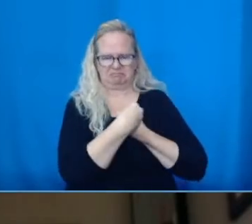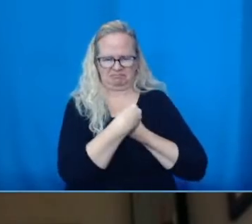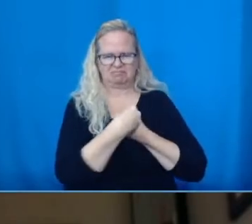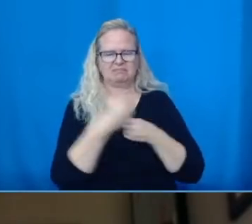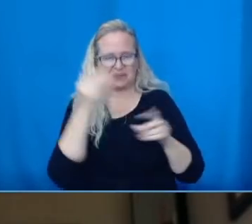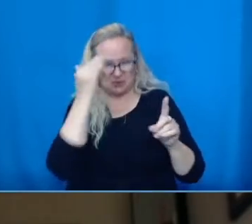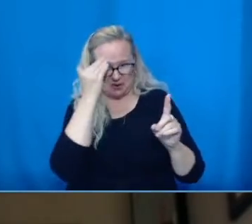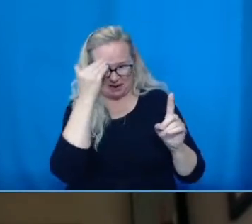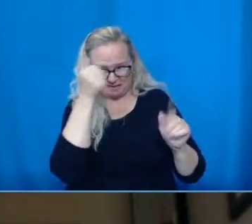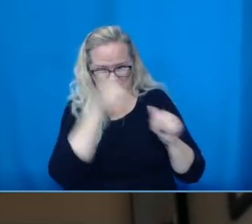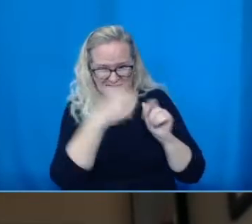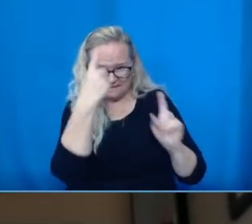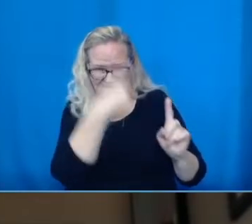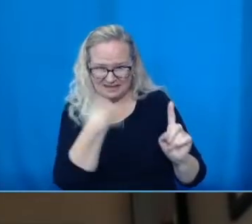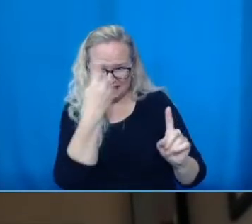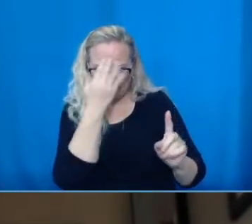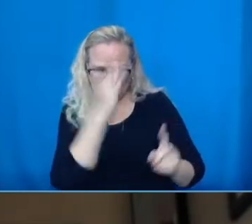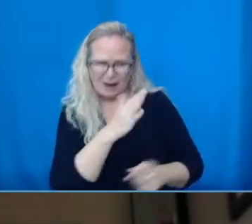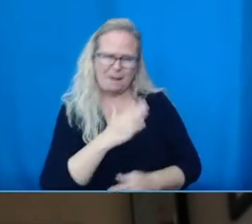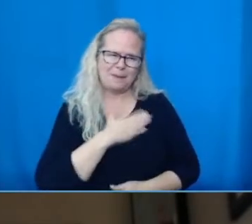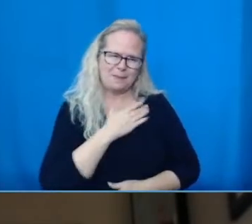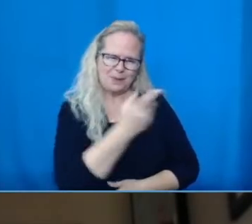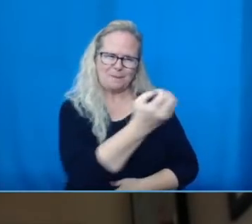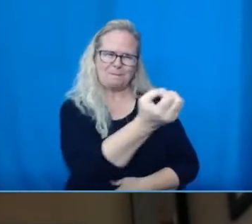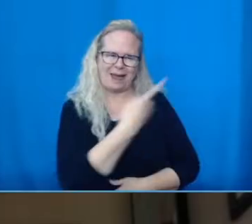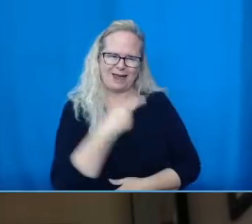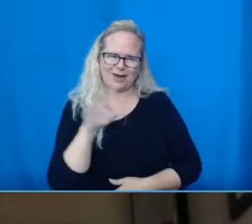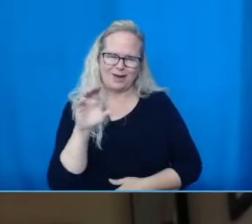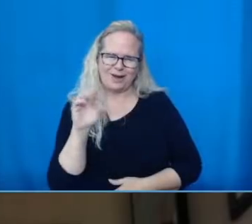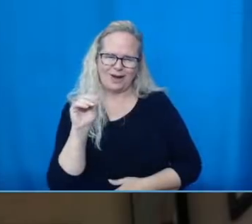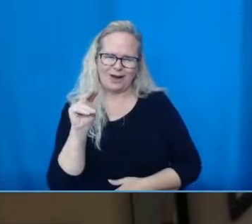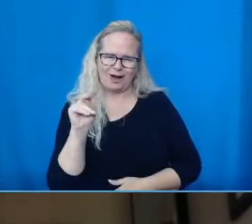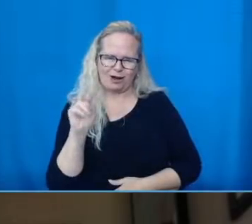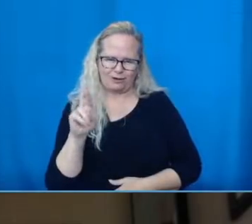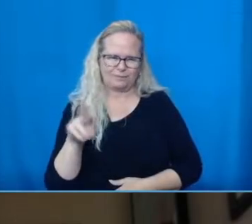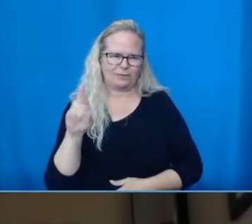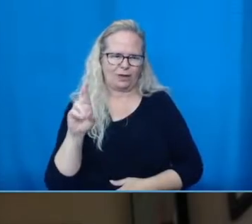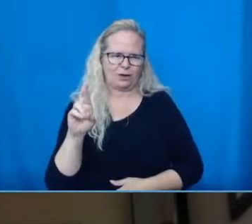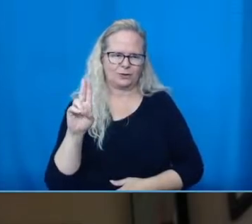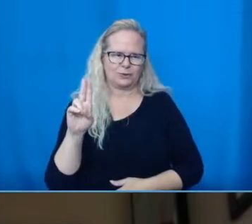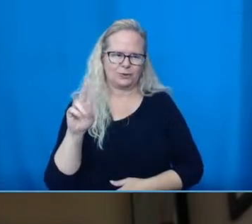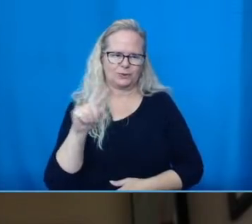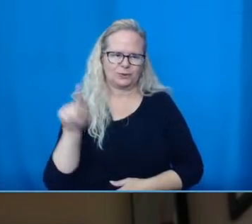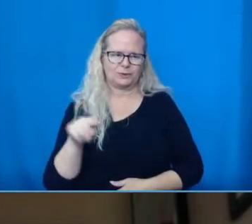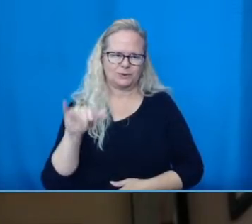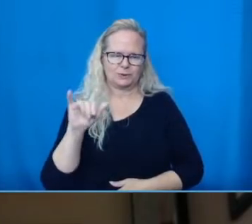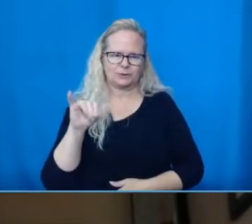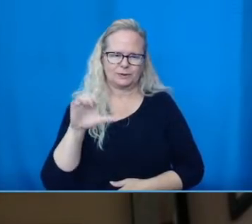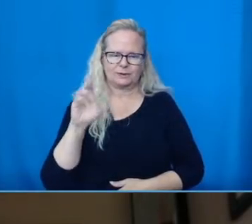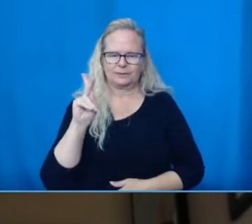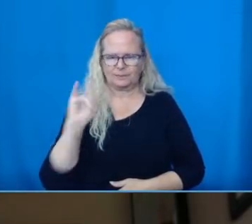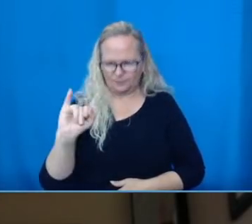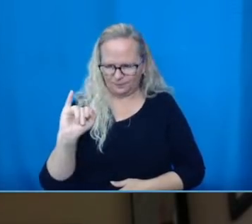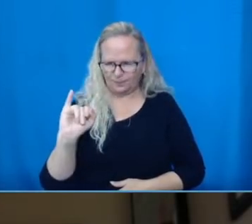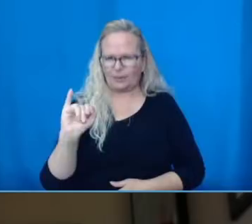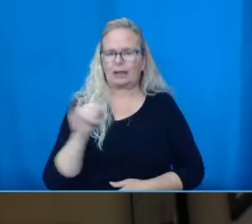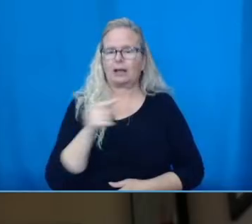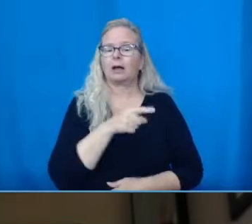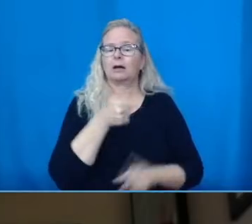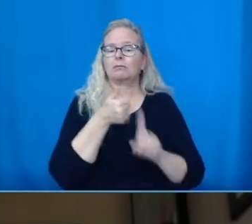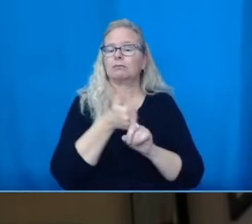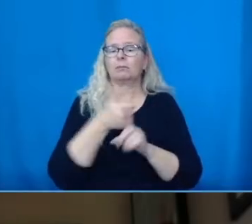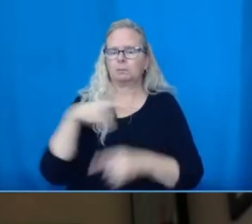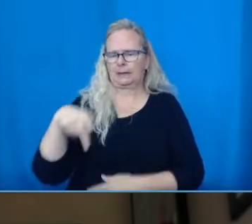PhD candidate and Killam scholar focused on aerosol science and technology. He has been a clear, accessible voice throughout